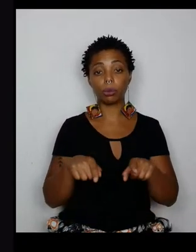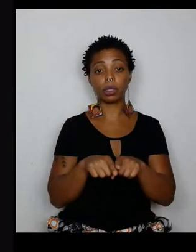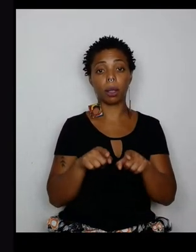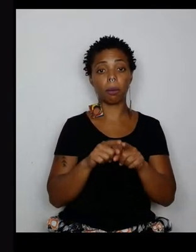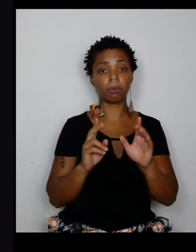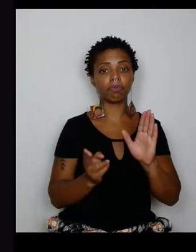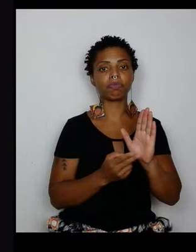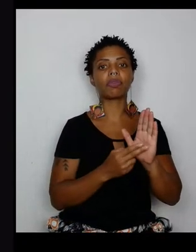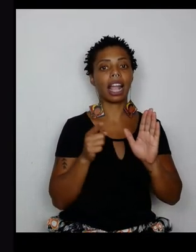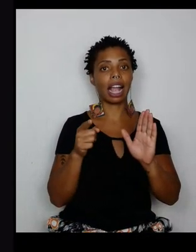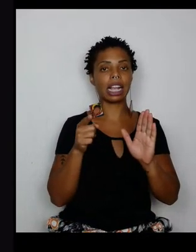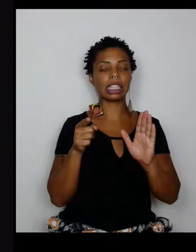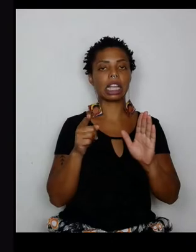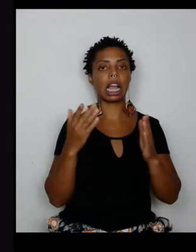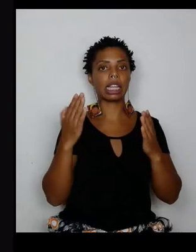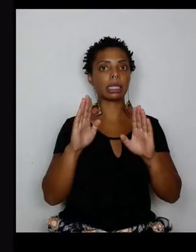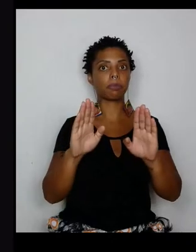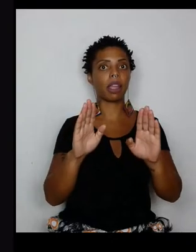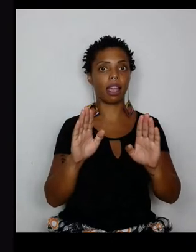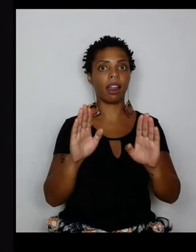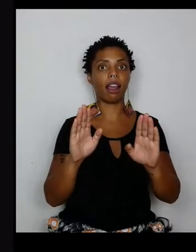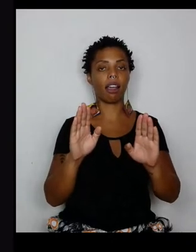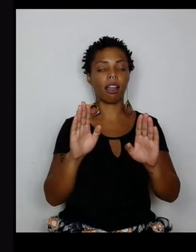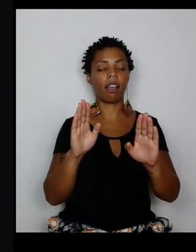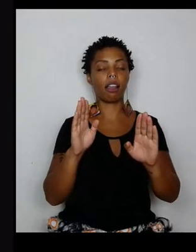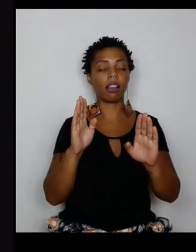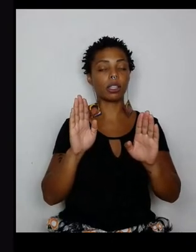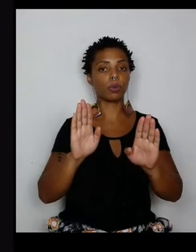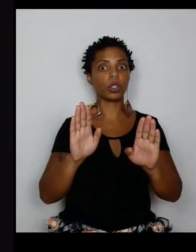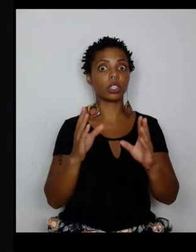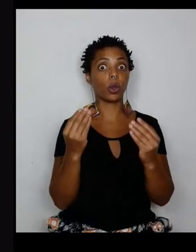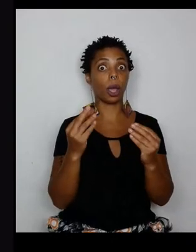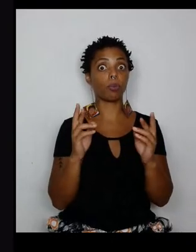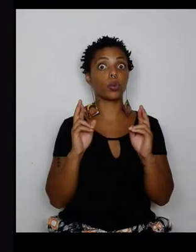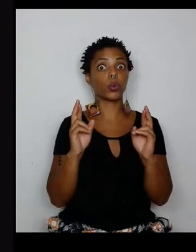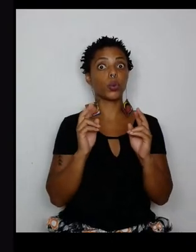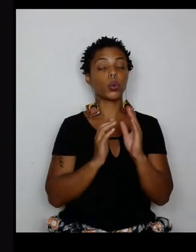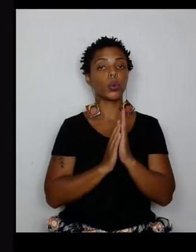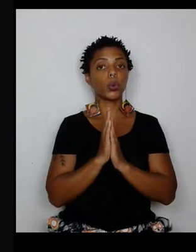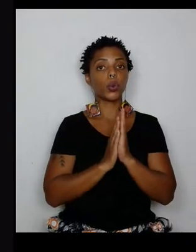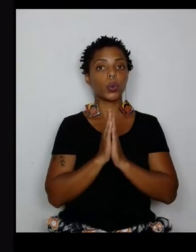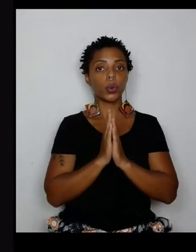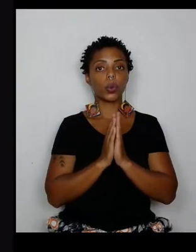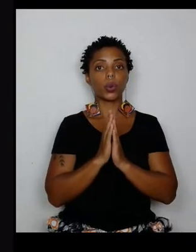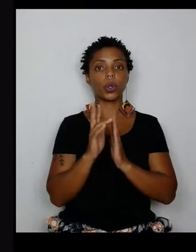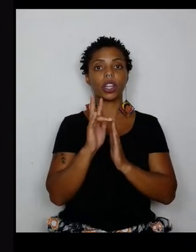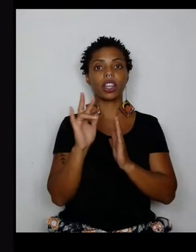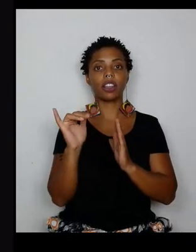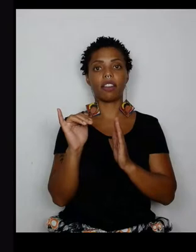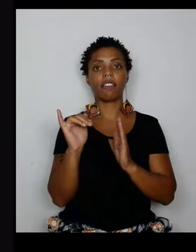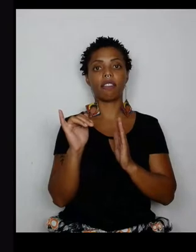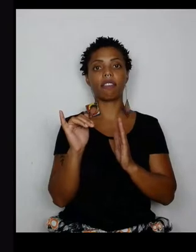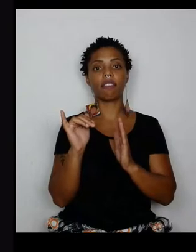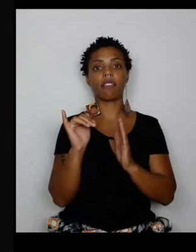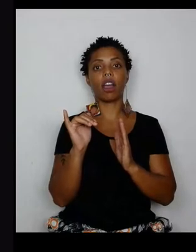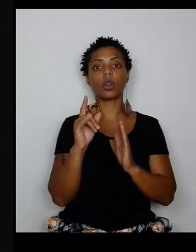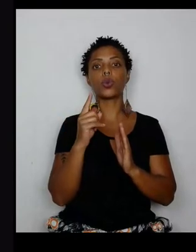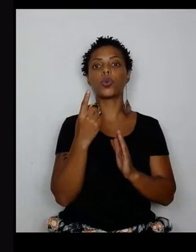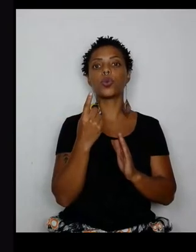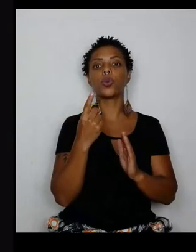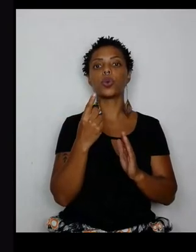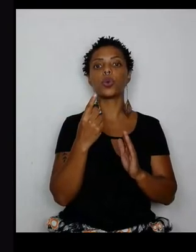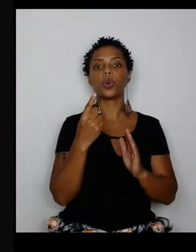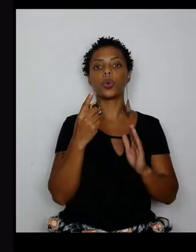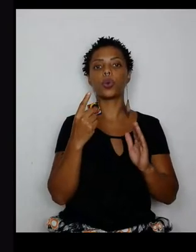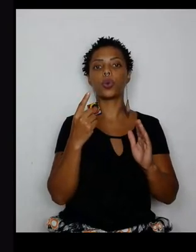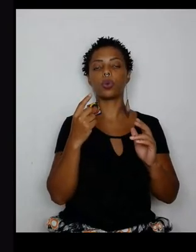biennale paradise camp yuki kihara was selected the first bus speaker artist to be selected